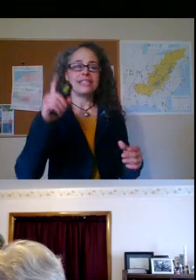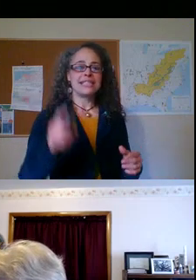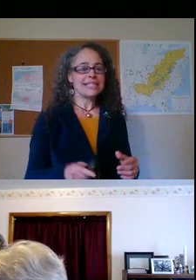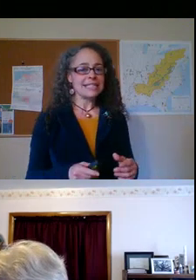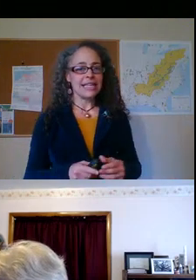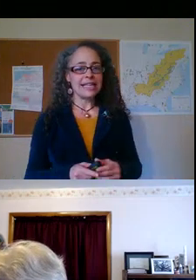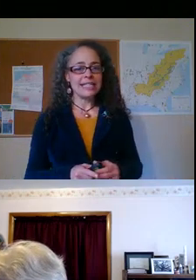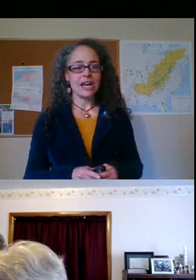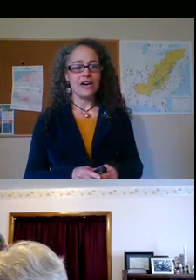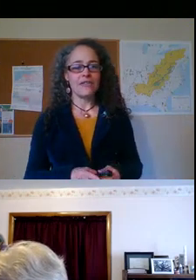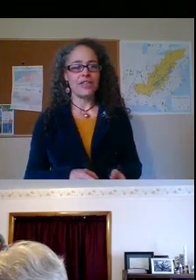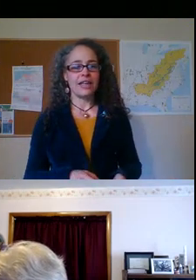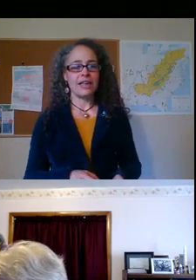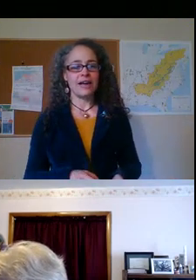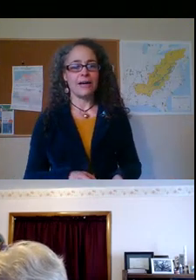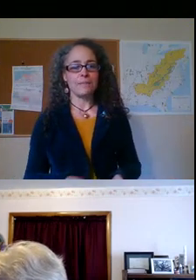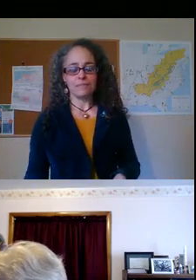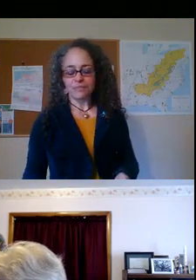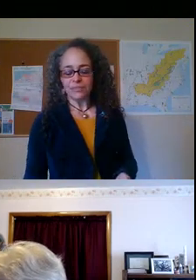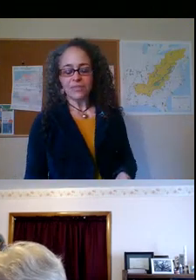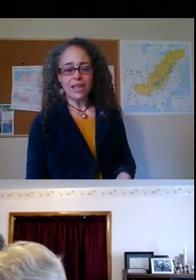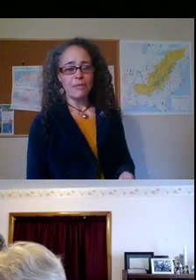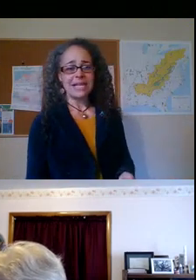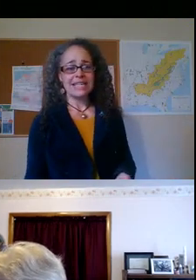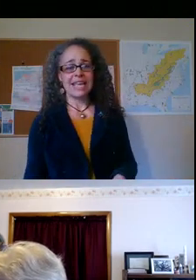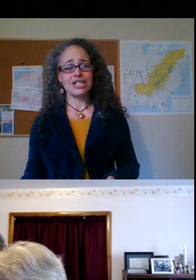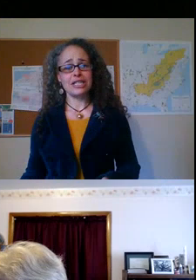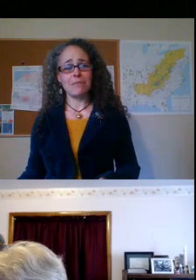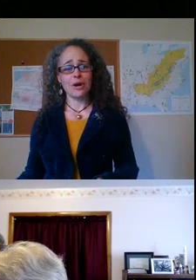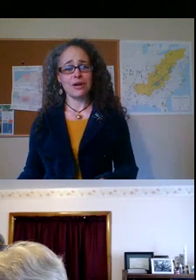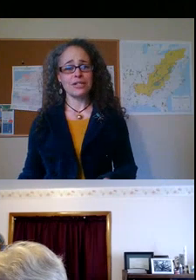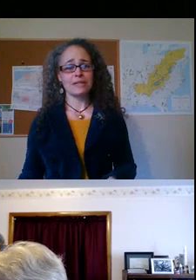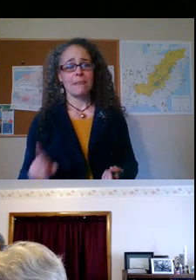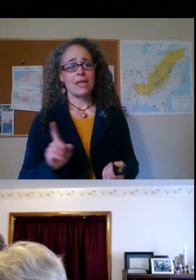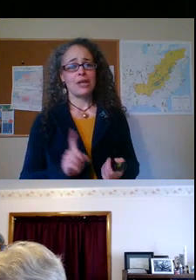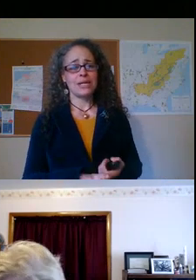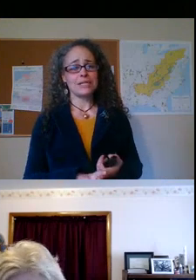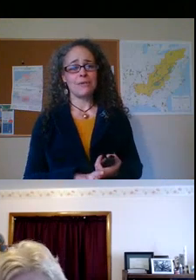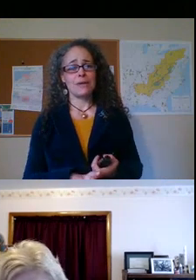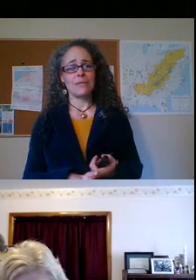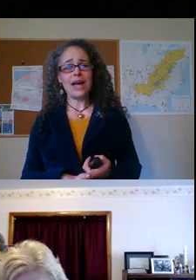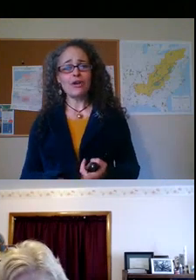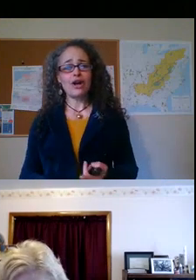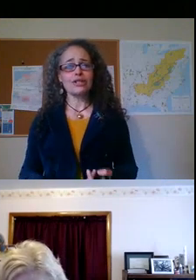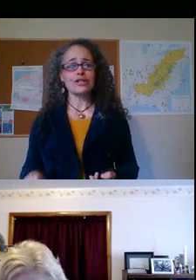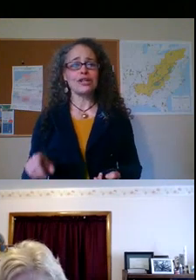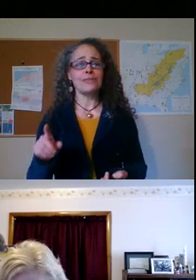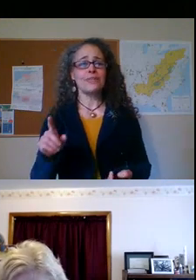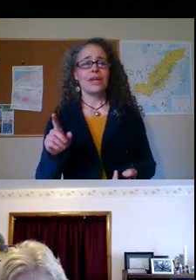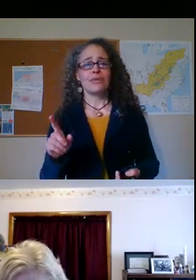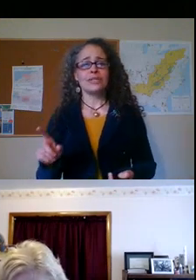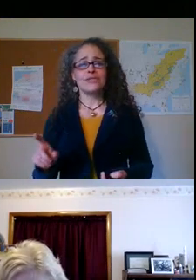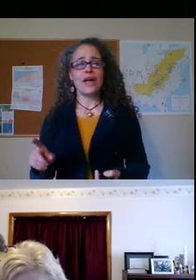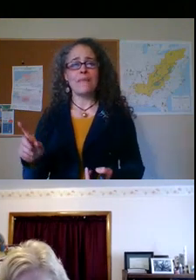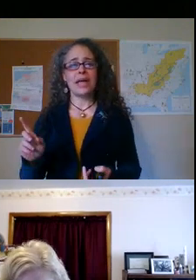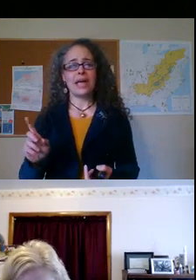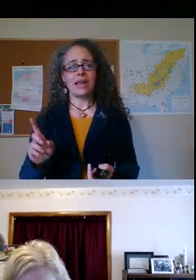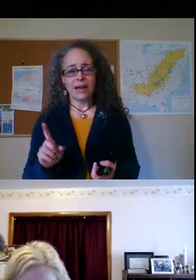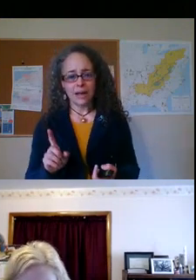so this is a list of the basic agency partners: U.S. Department of Agriculture,